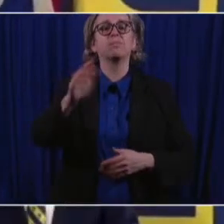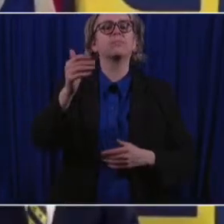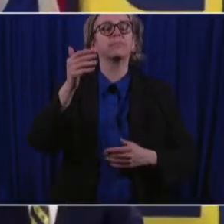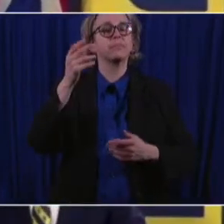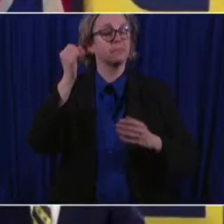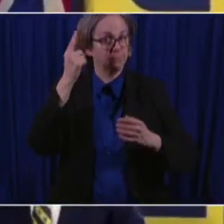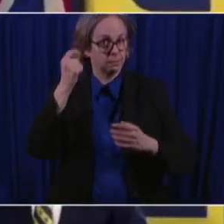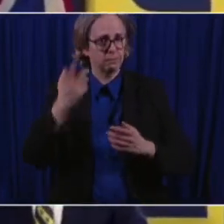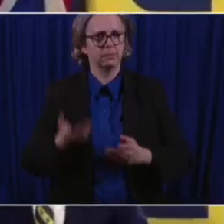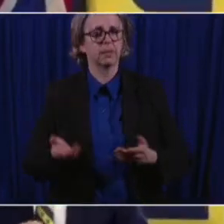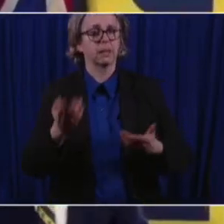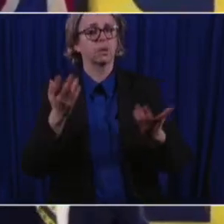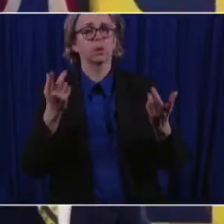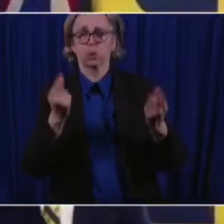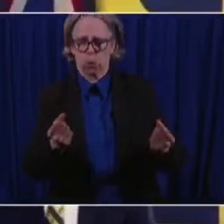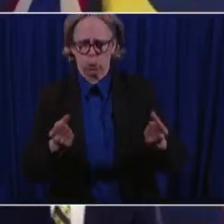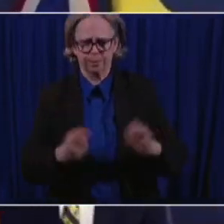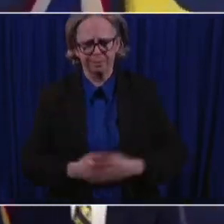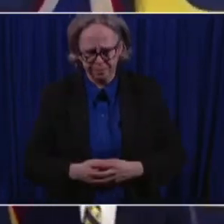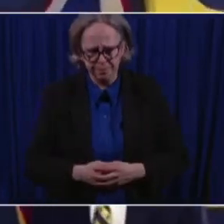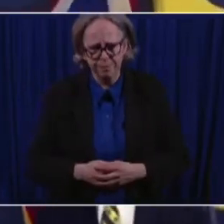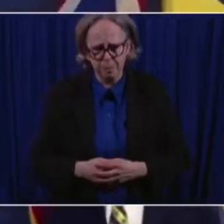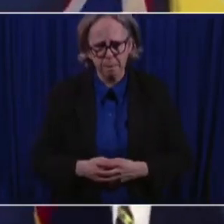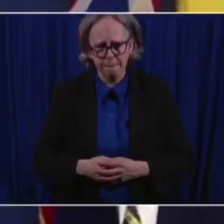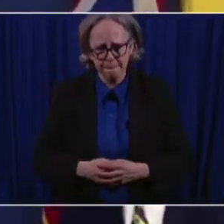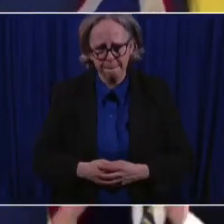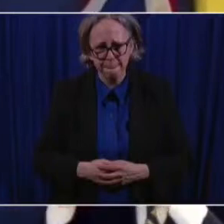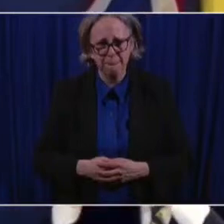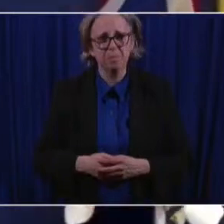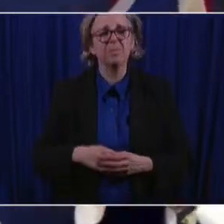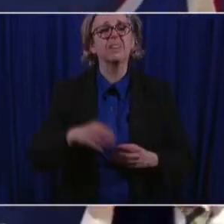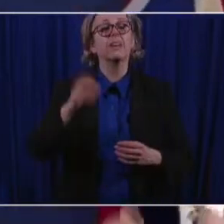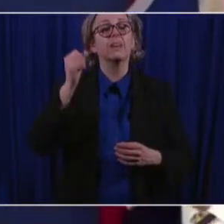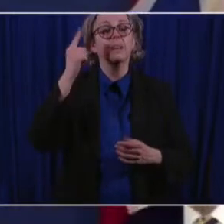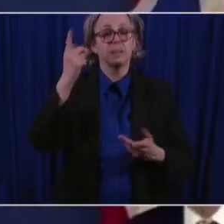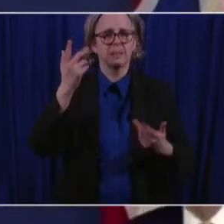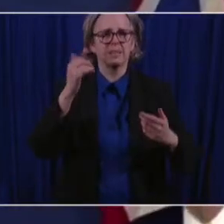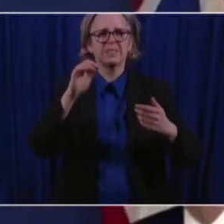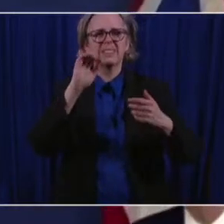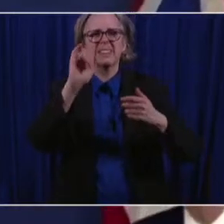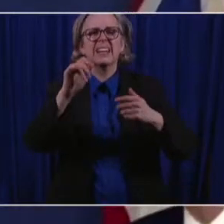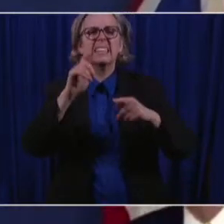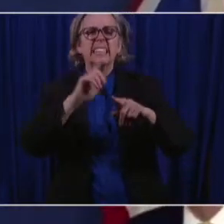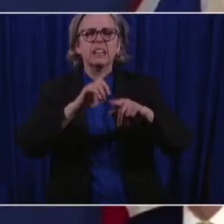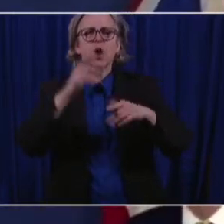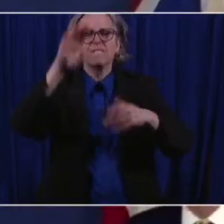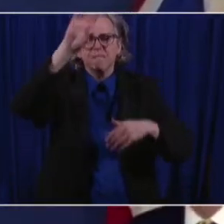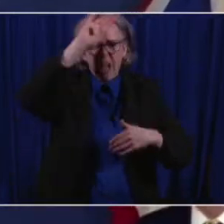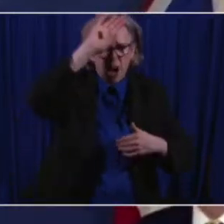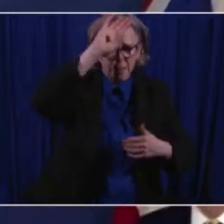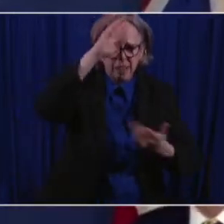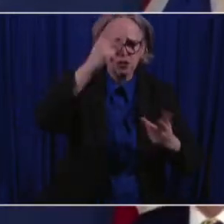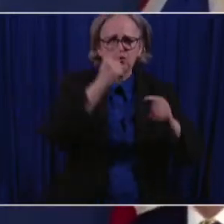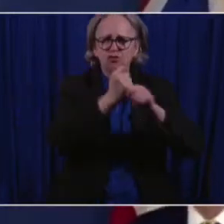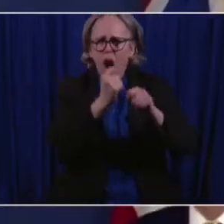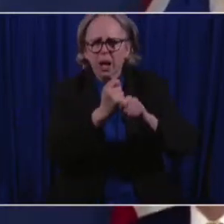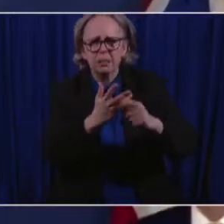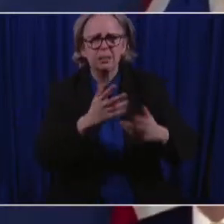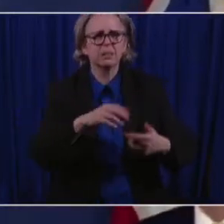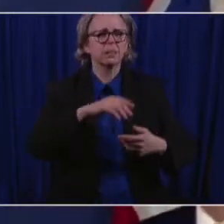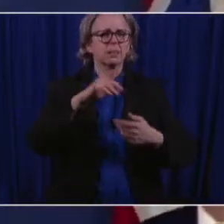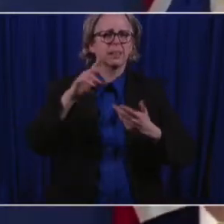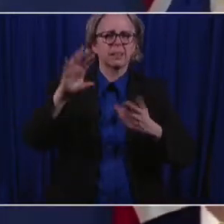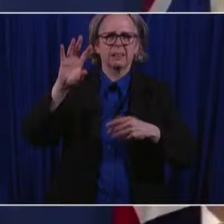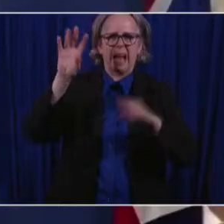a few of our fire trucks and ambulances available to the V Project and the